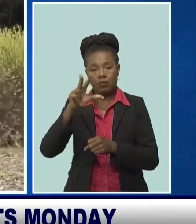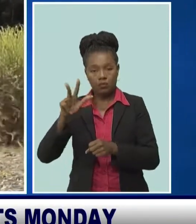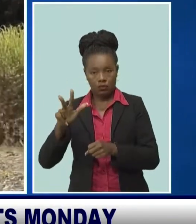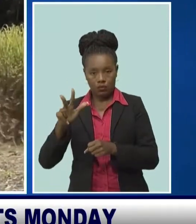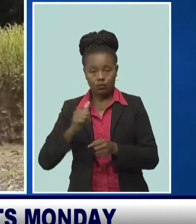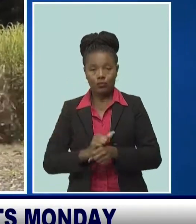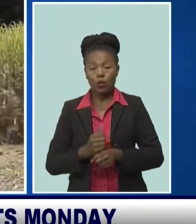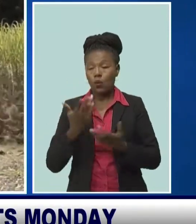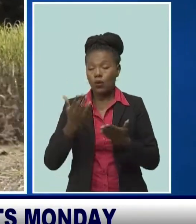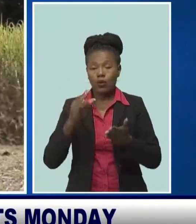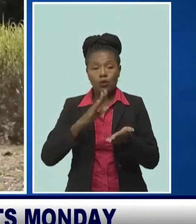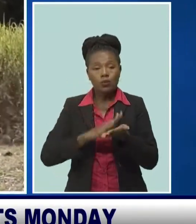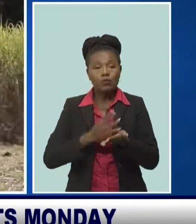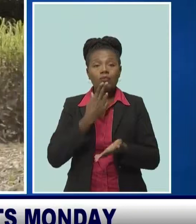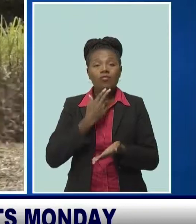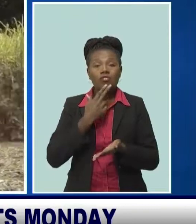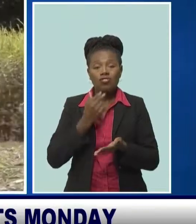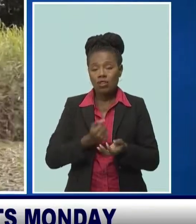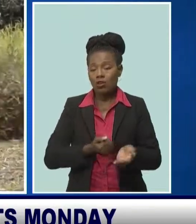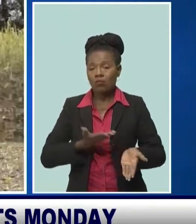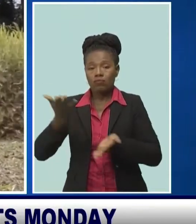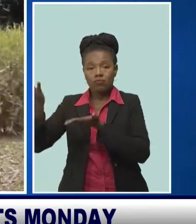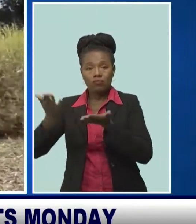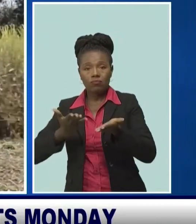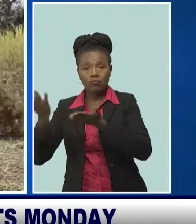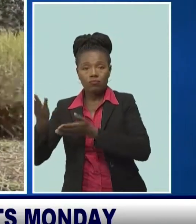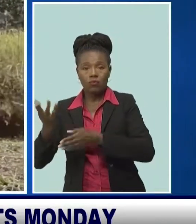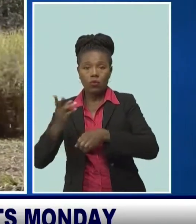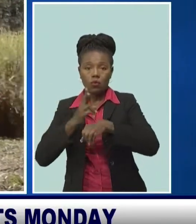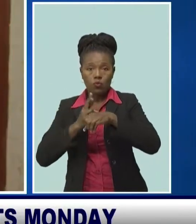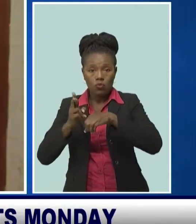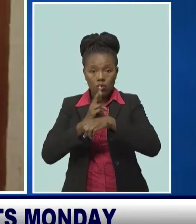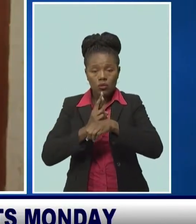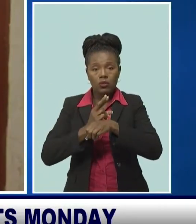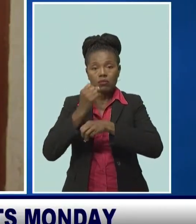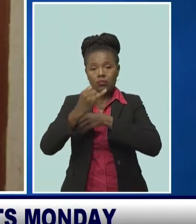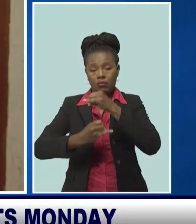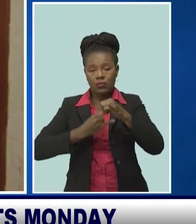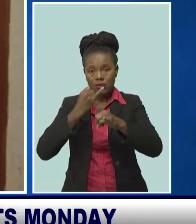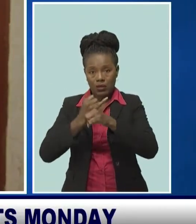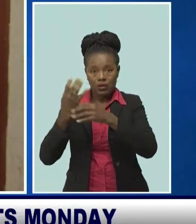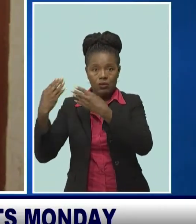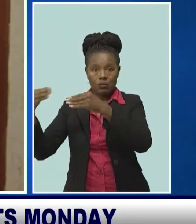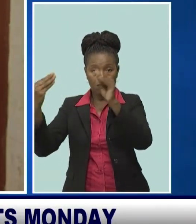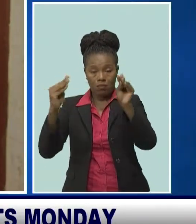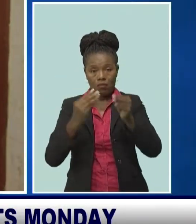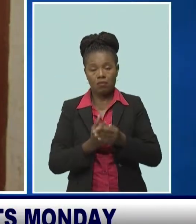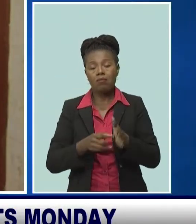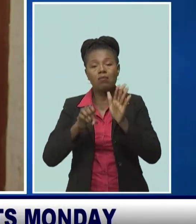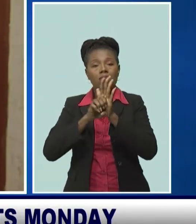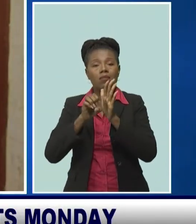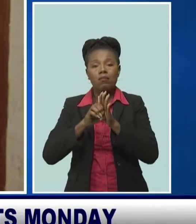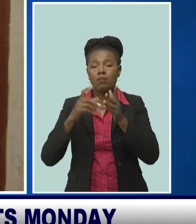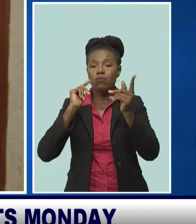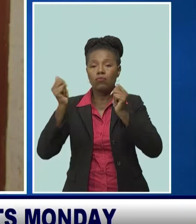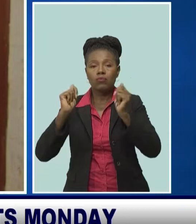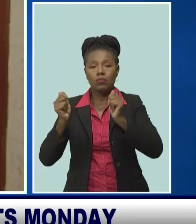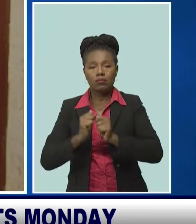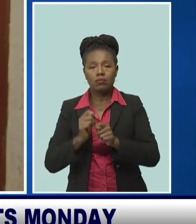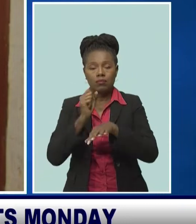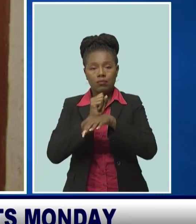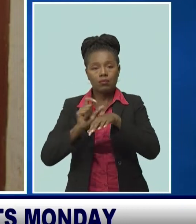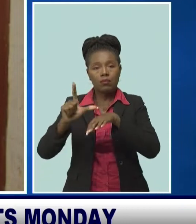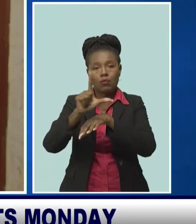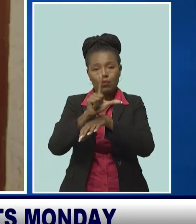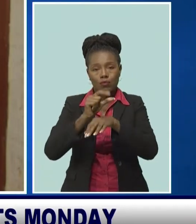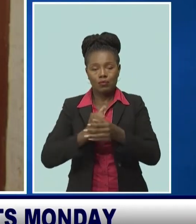exporting sugar to regional and international markets. We've done exports to Trinidad and to St. Lucia, and now